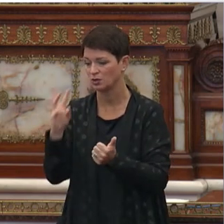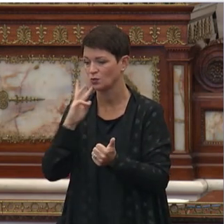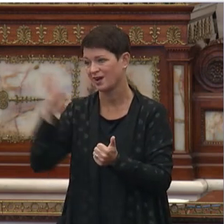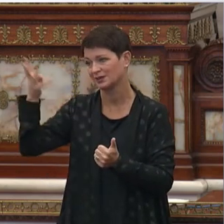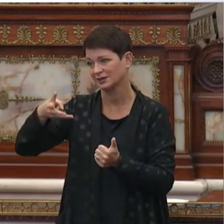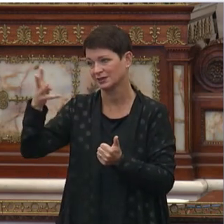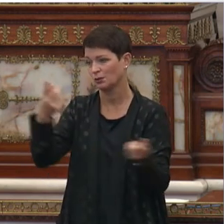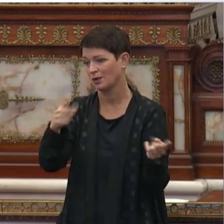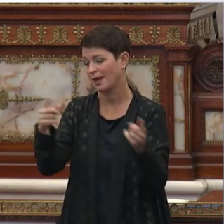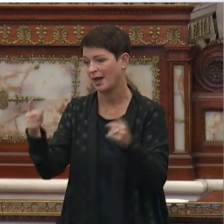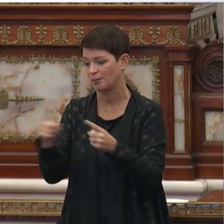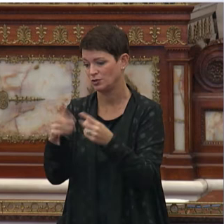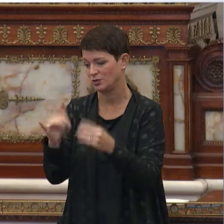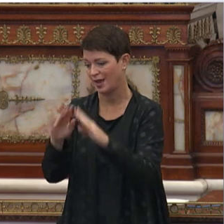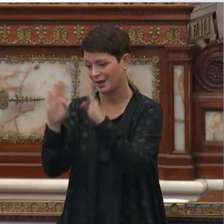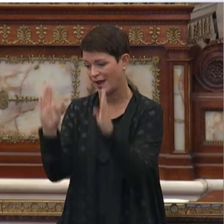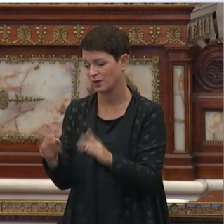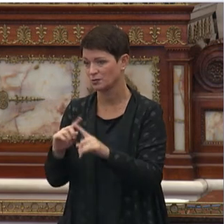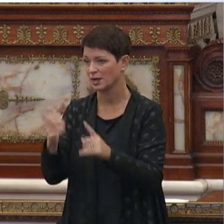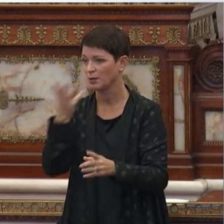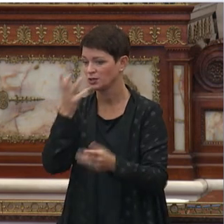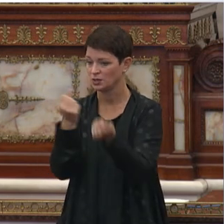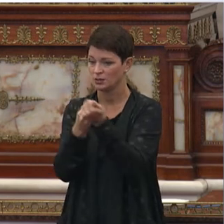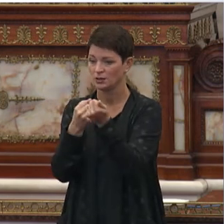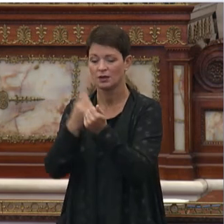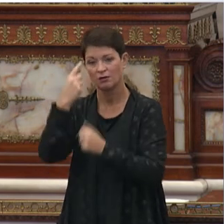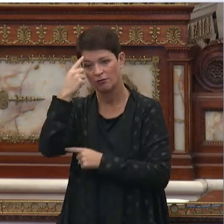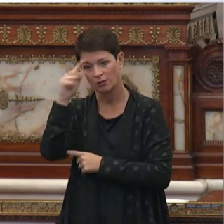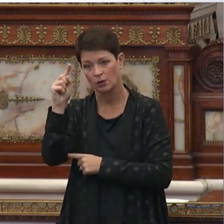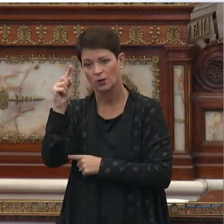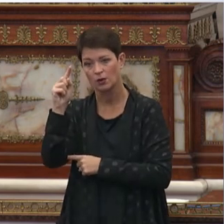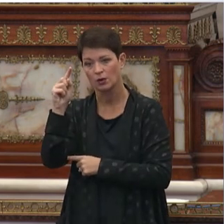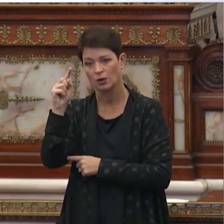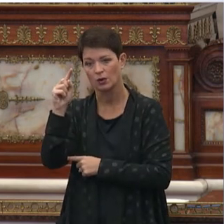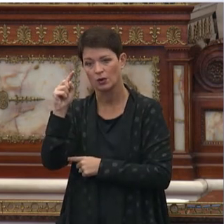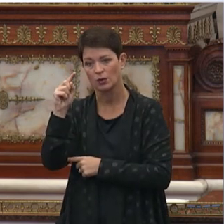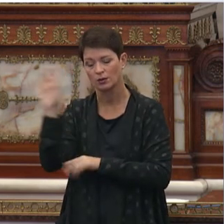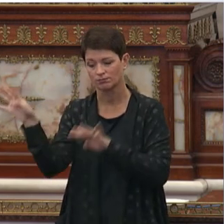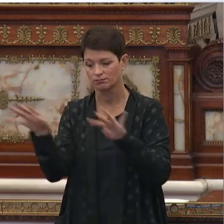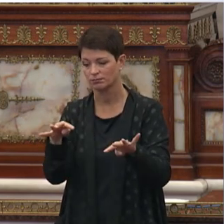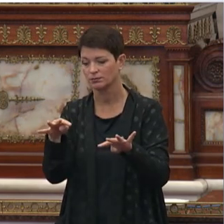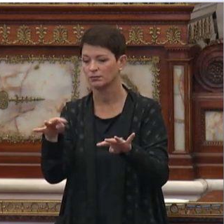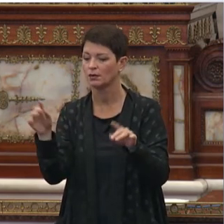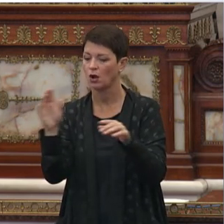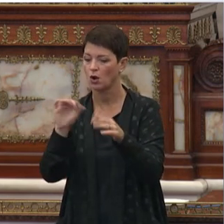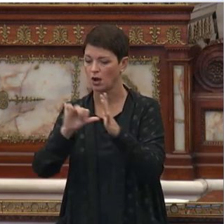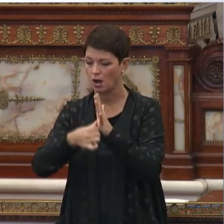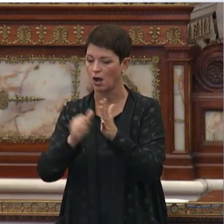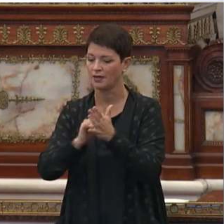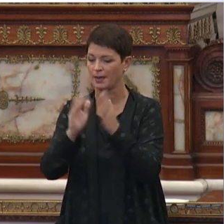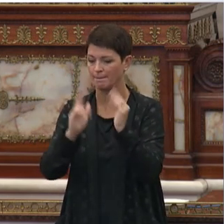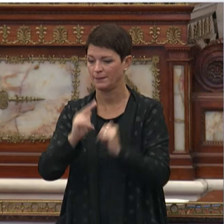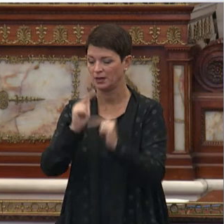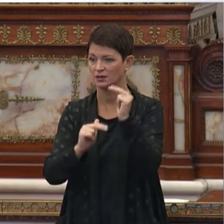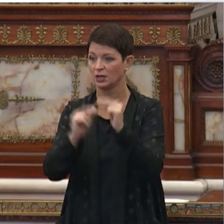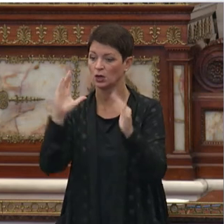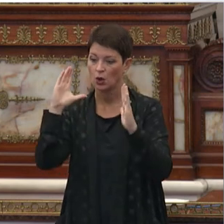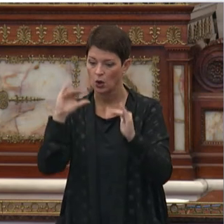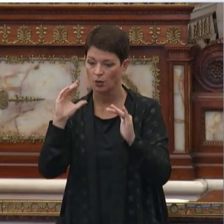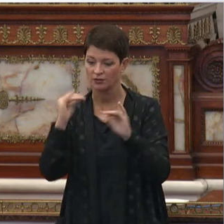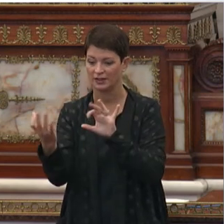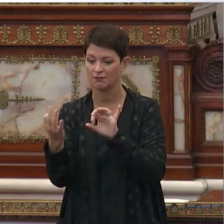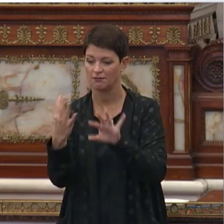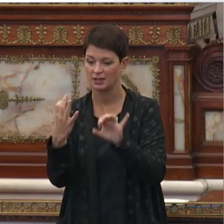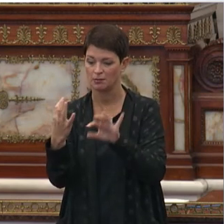bring. So with that, I just want to shout out and put a shine on that building, and hopefully I can get some feedback